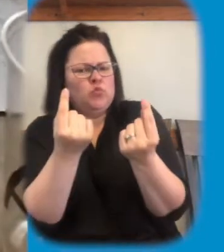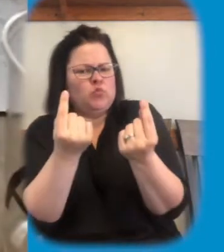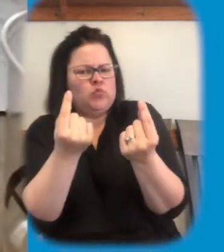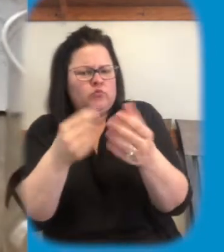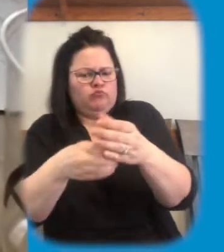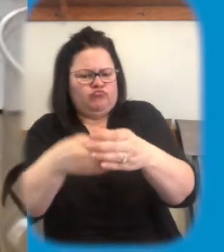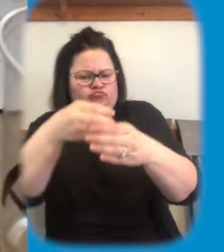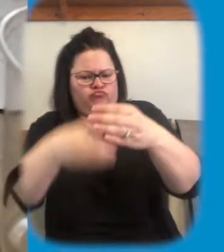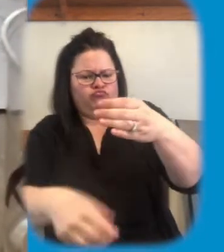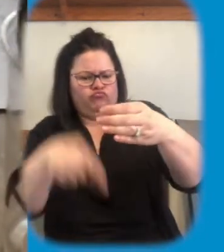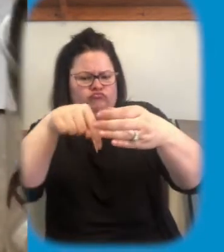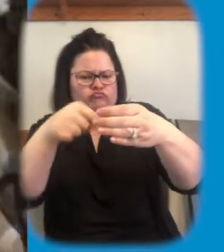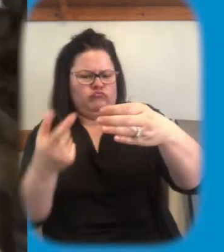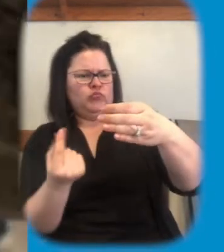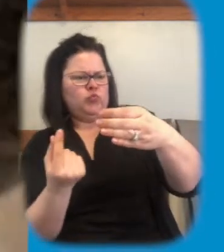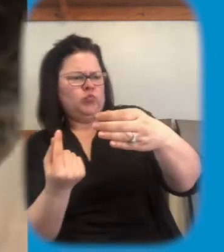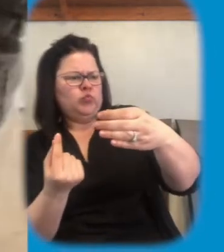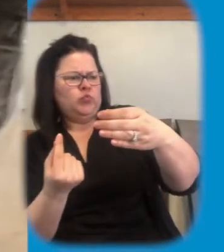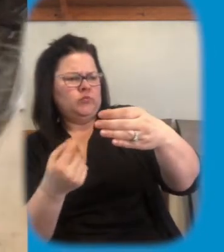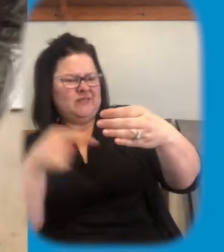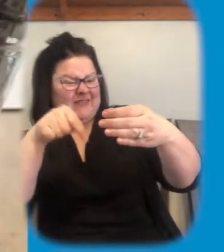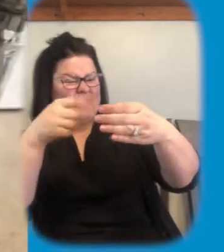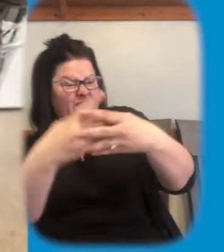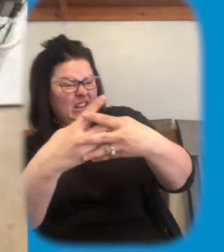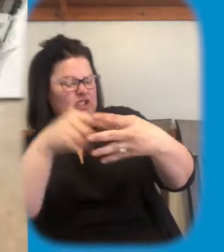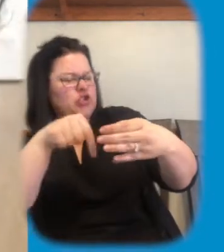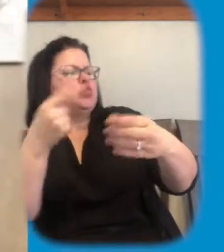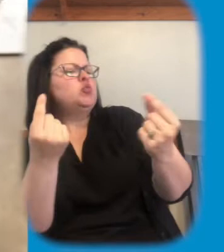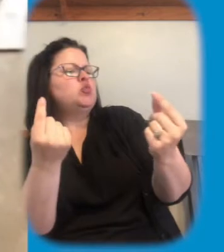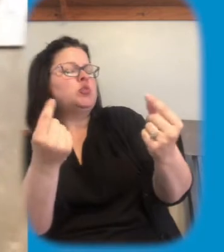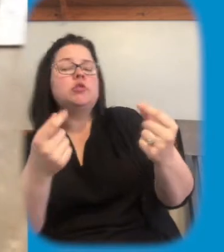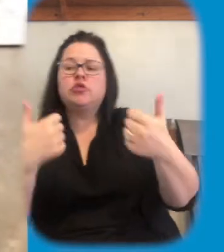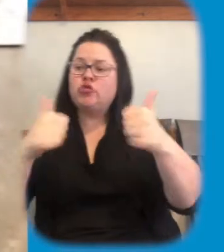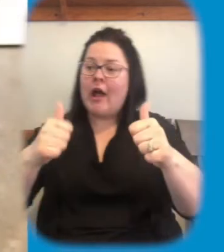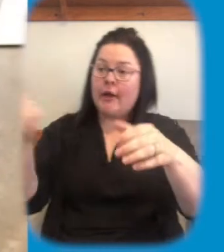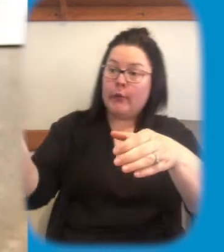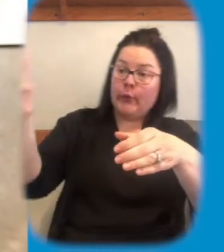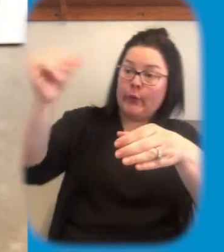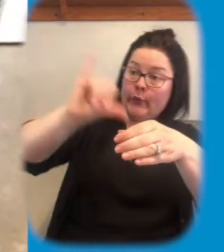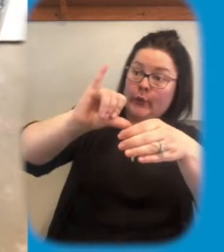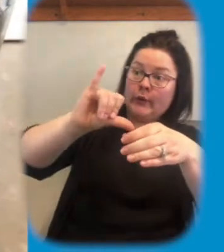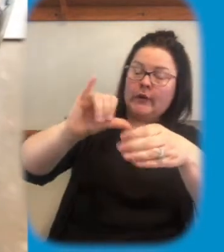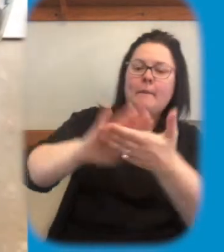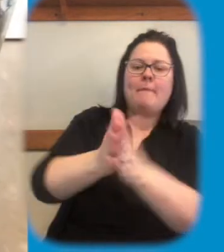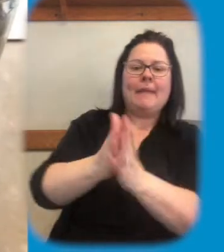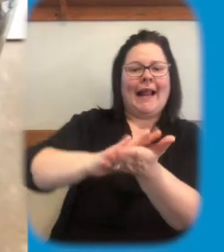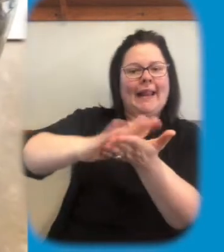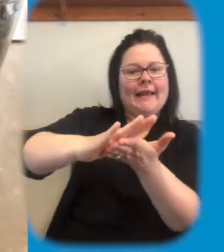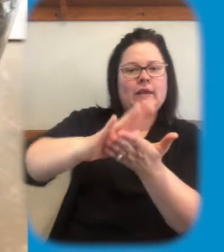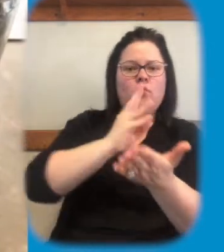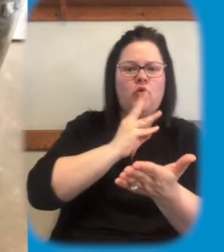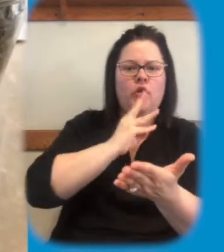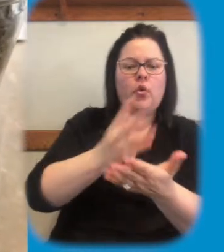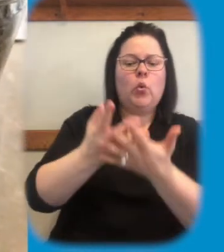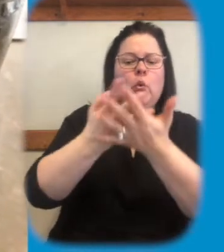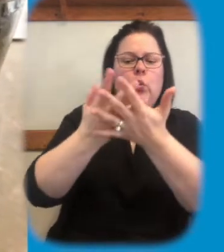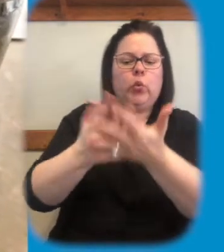with this filter? We're going to try to make some water clean. Yes, we are. That's right. Oh, guess